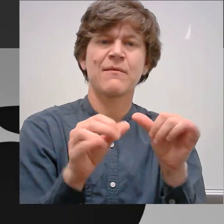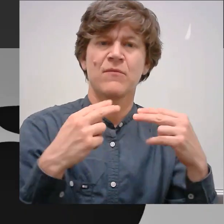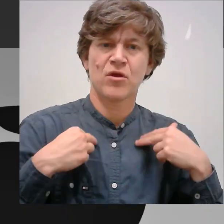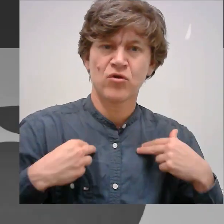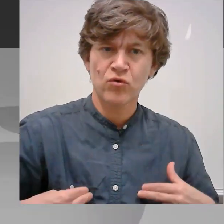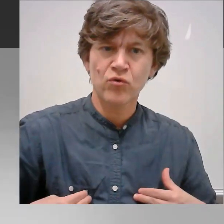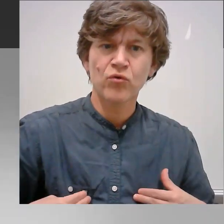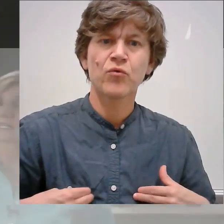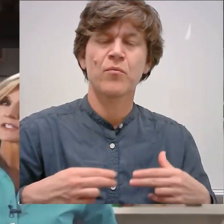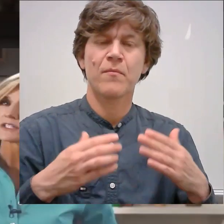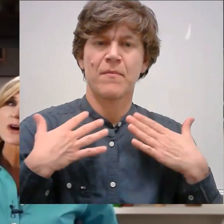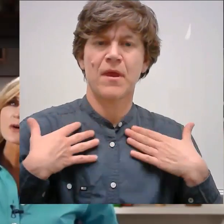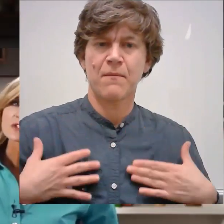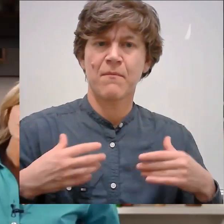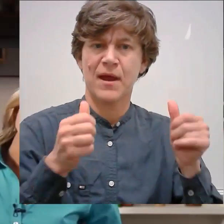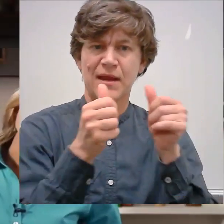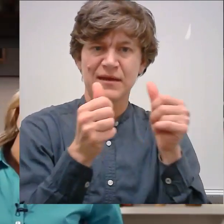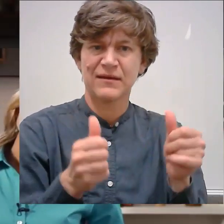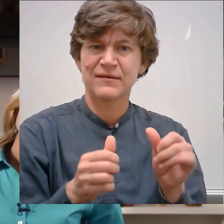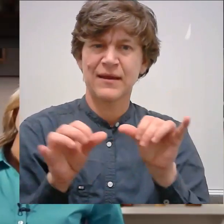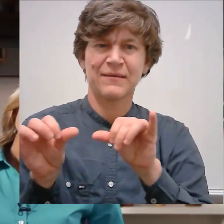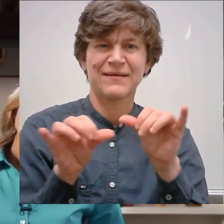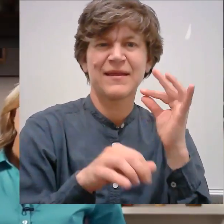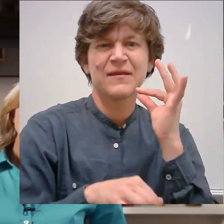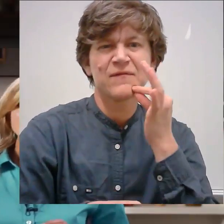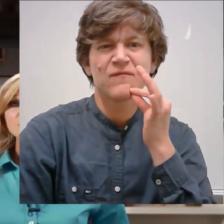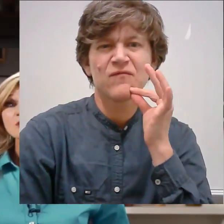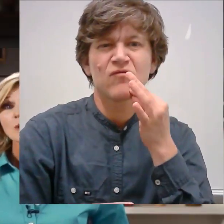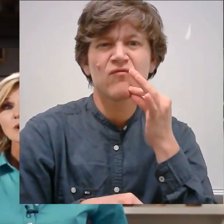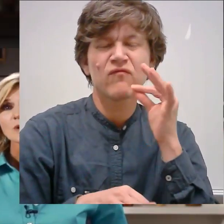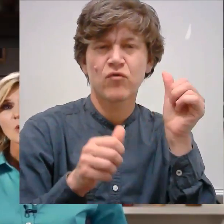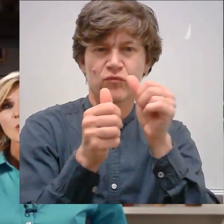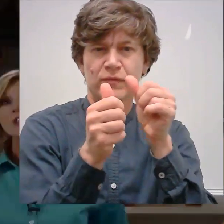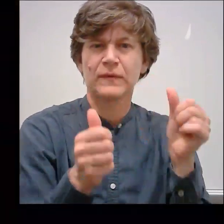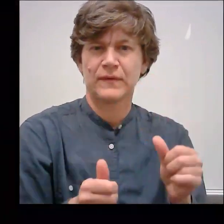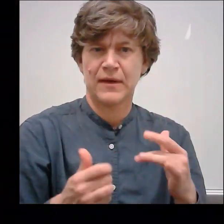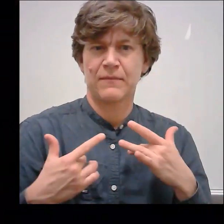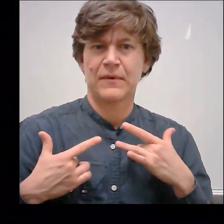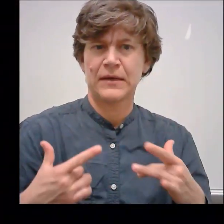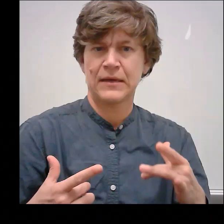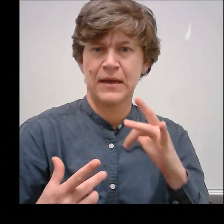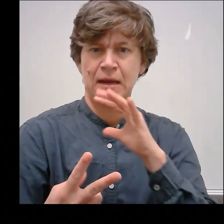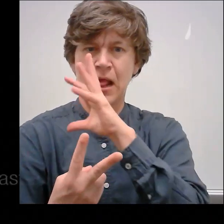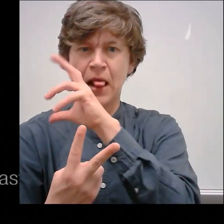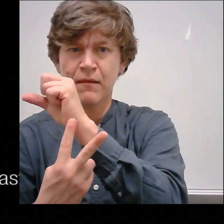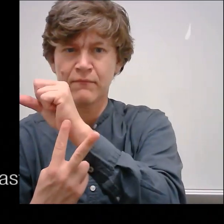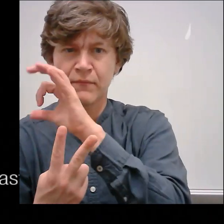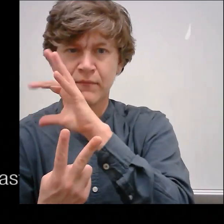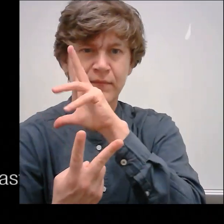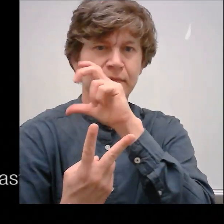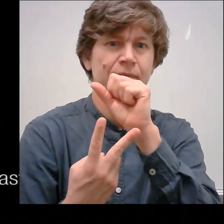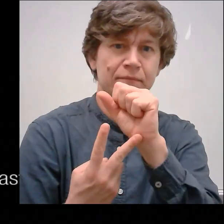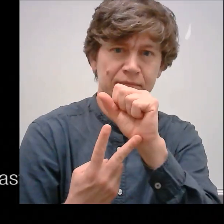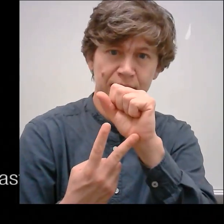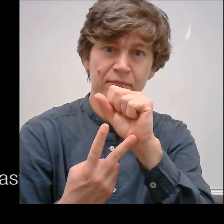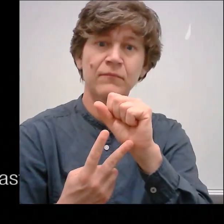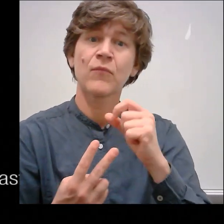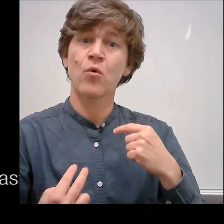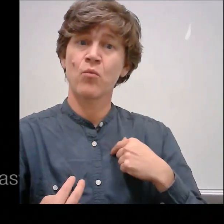spirit. It is no surprise that as a viewer, we look at highest level of contrast